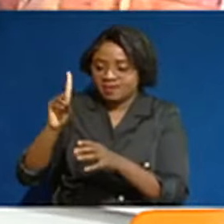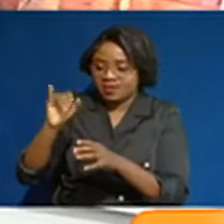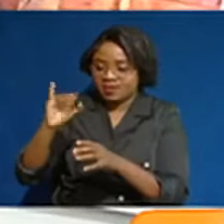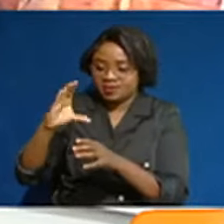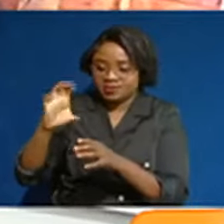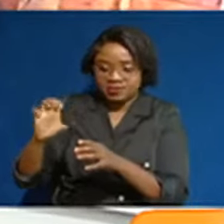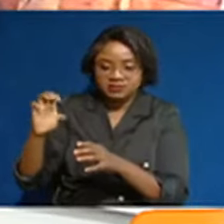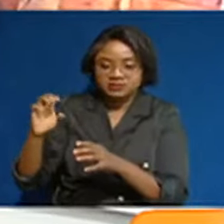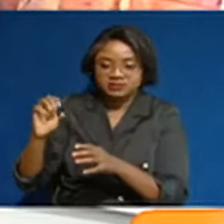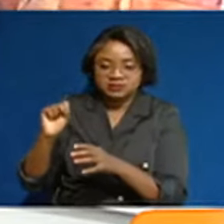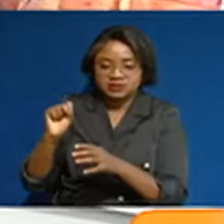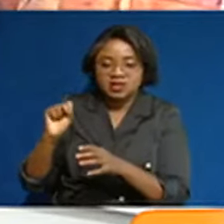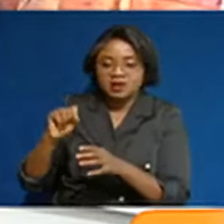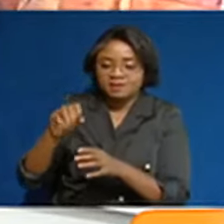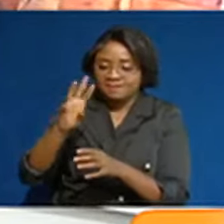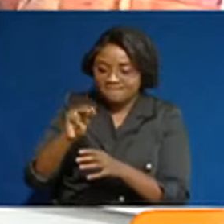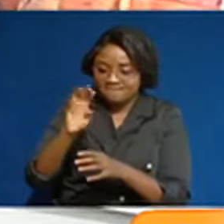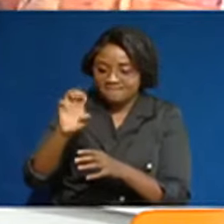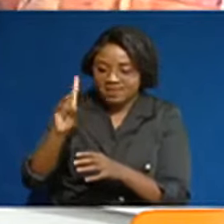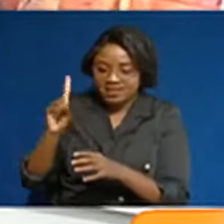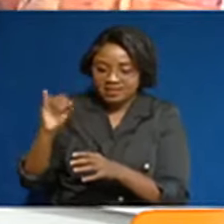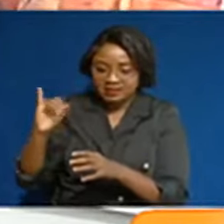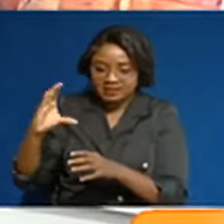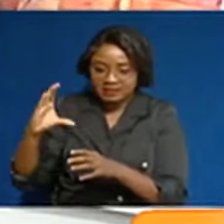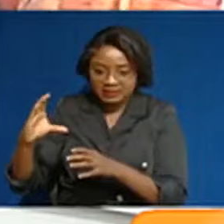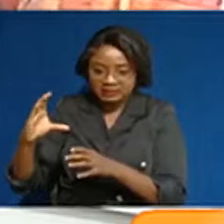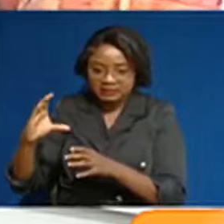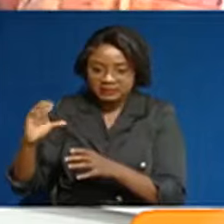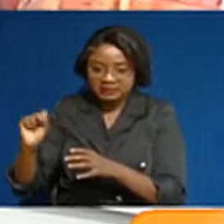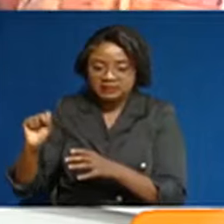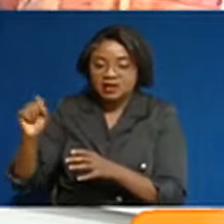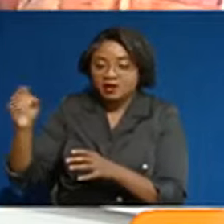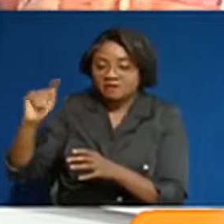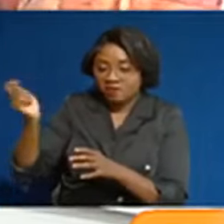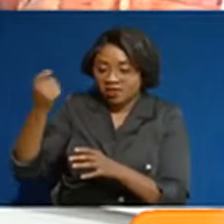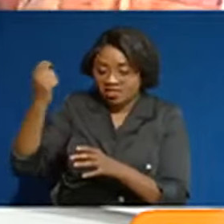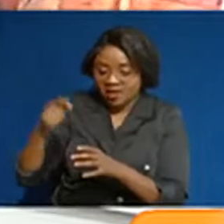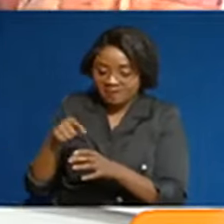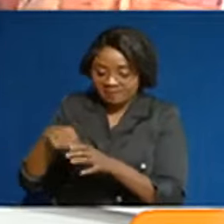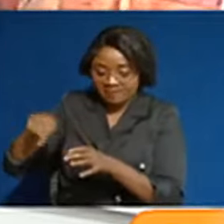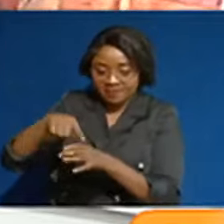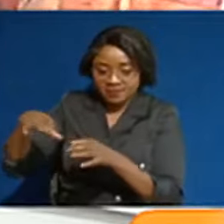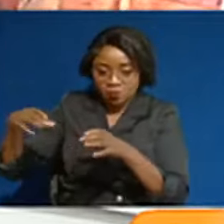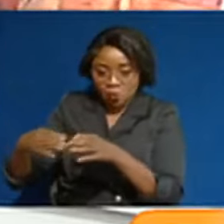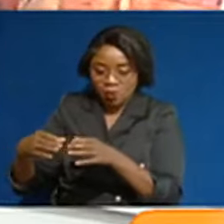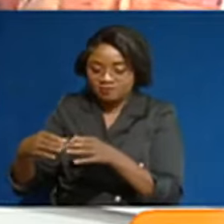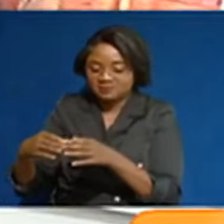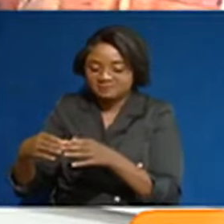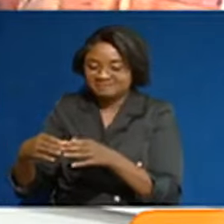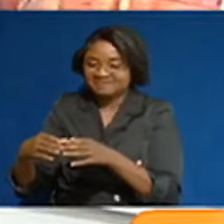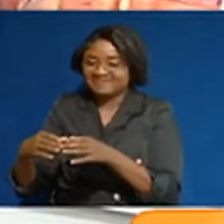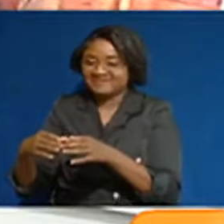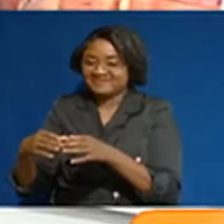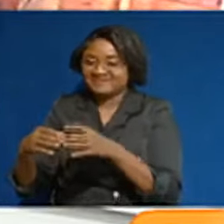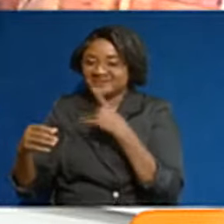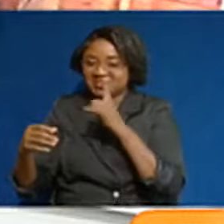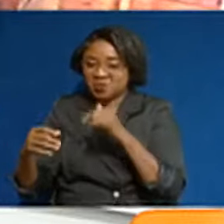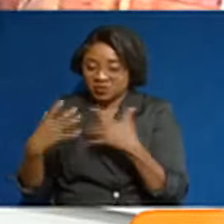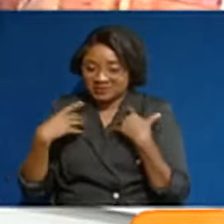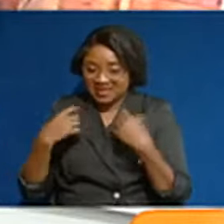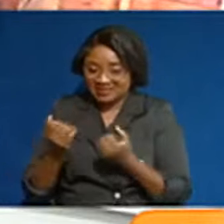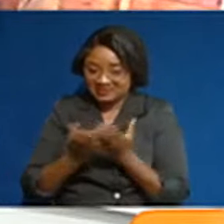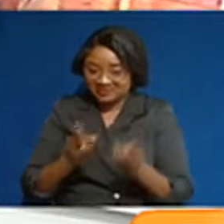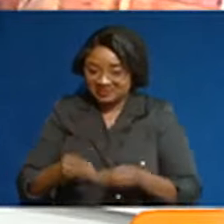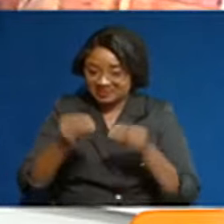services due to safety concerns for members. The group says the move comes as a result of the infiltration of the demonstrations